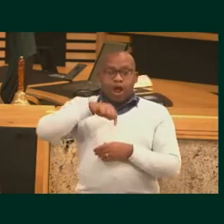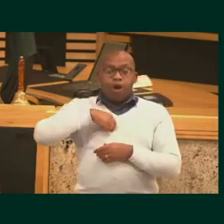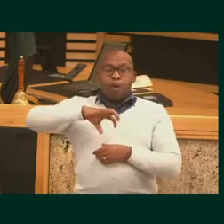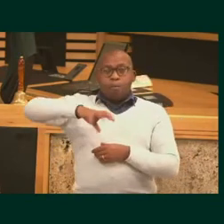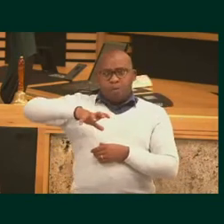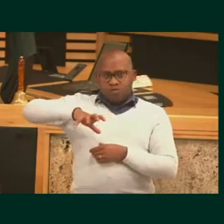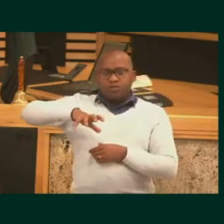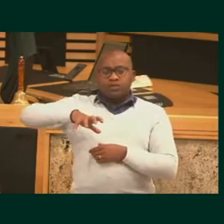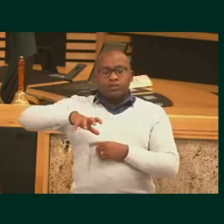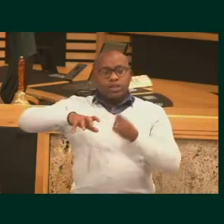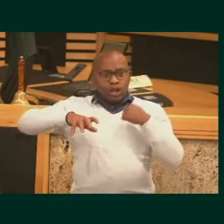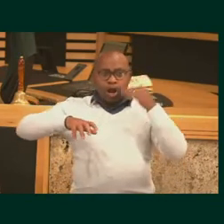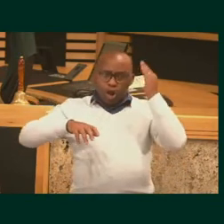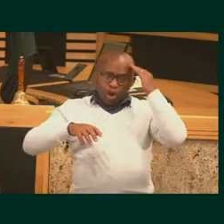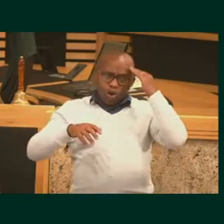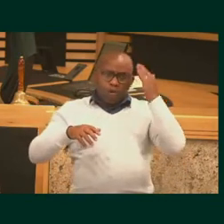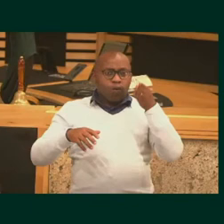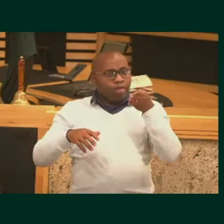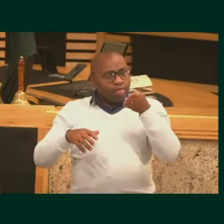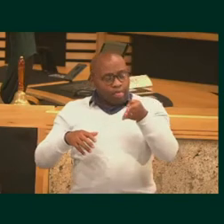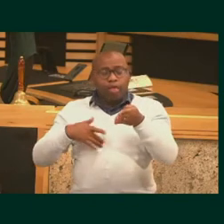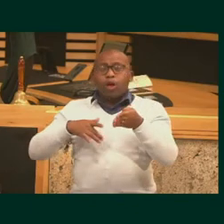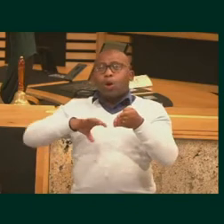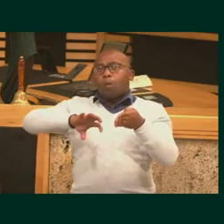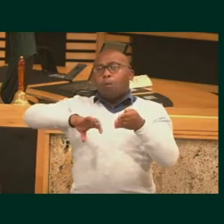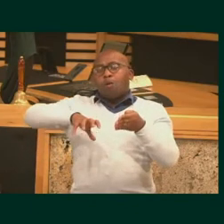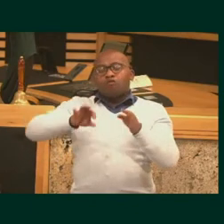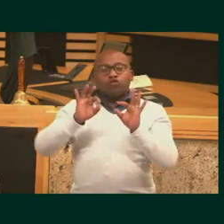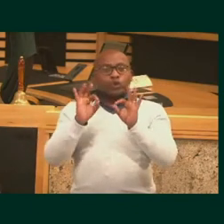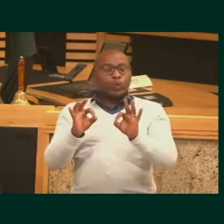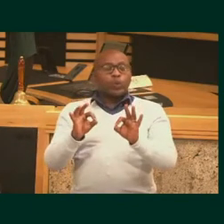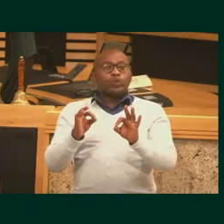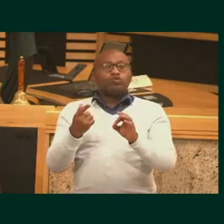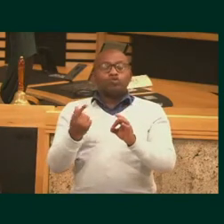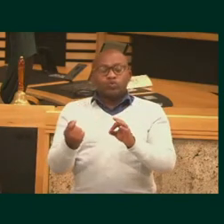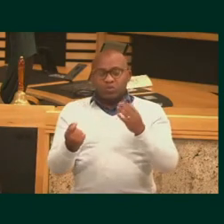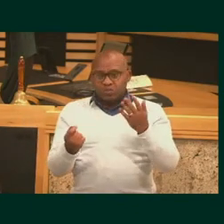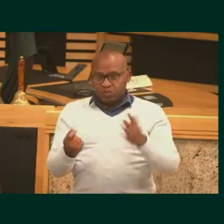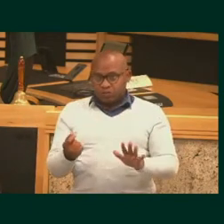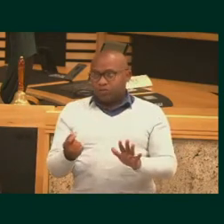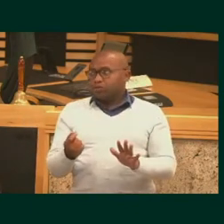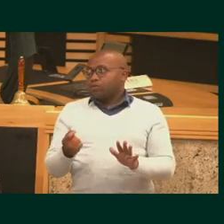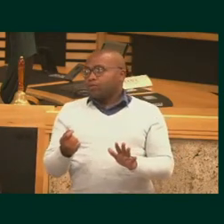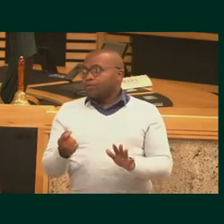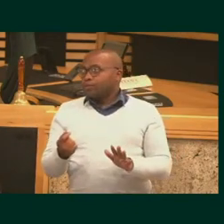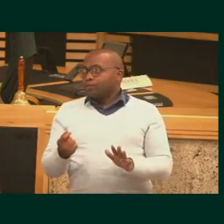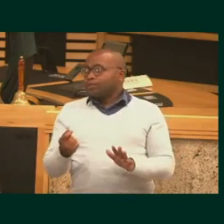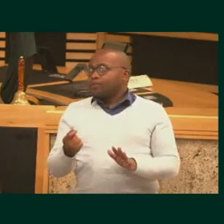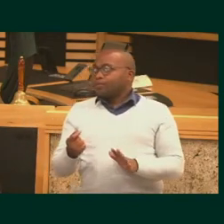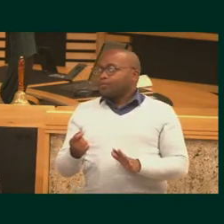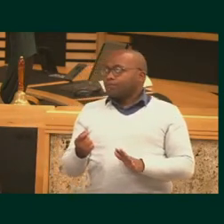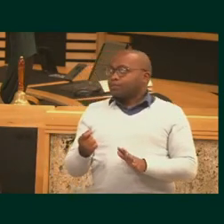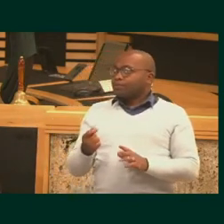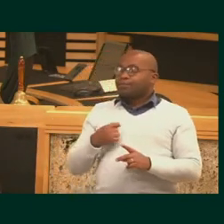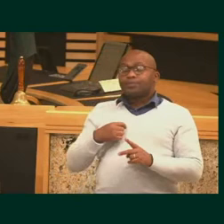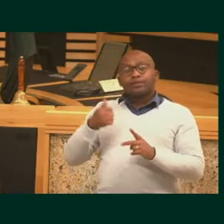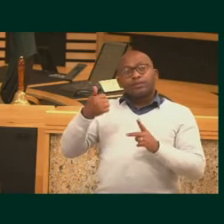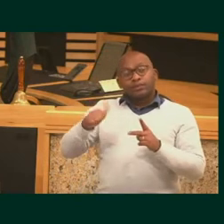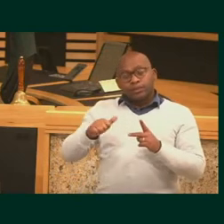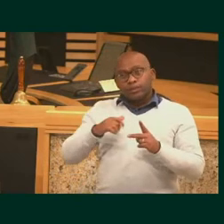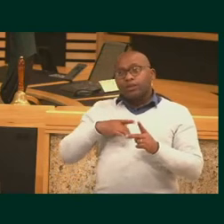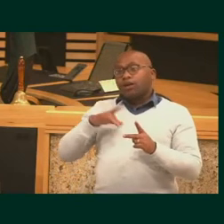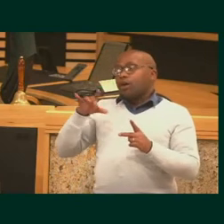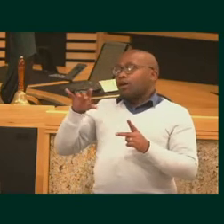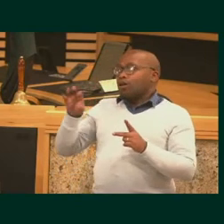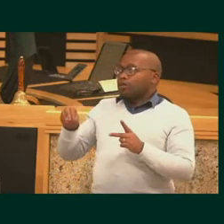progress that is slowly being done we're not where we want to be and I would want him to to to to to speak on that and then I would also want to give